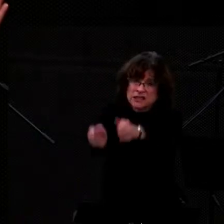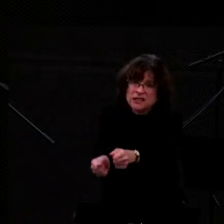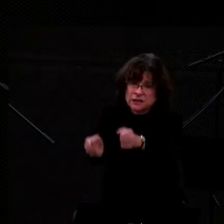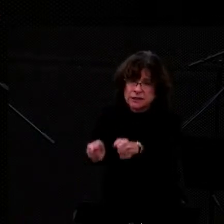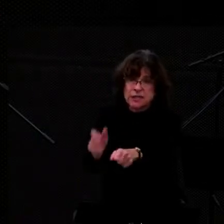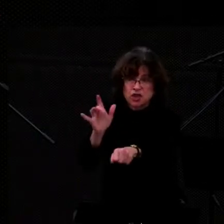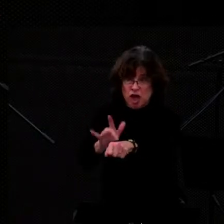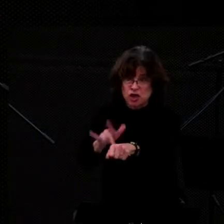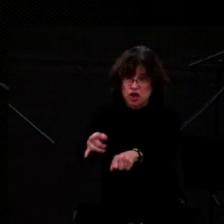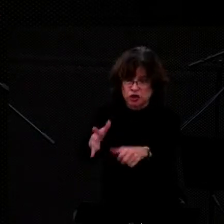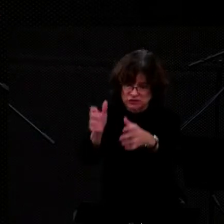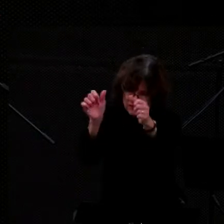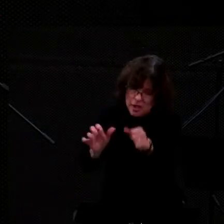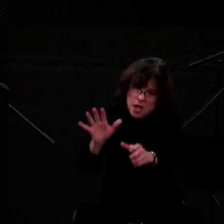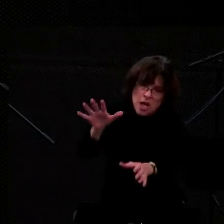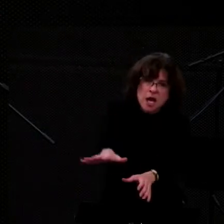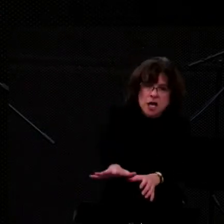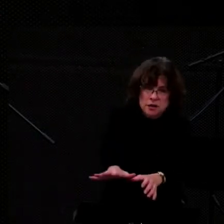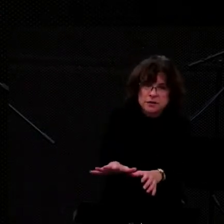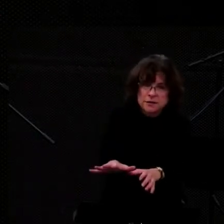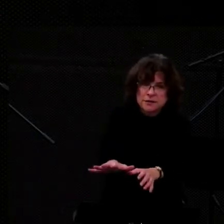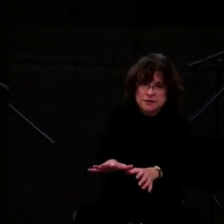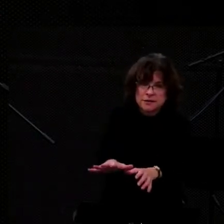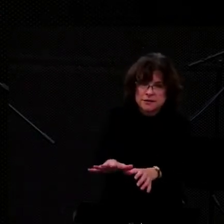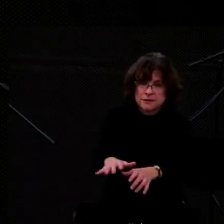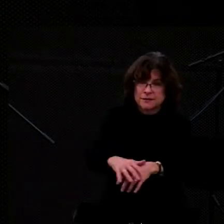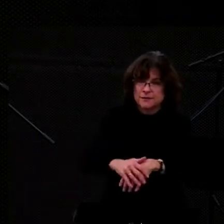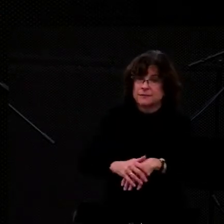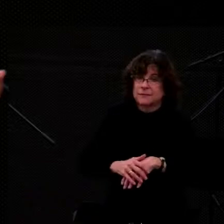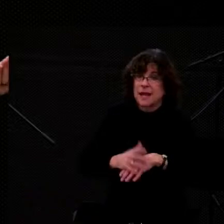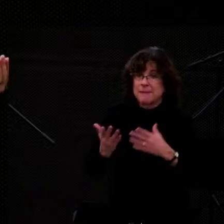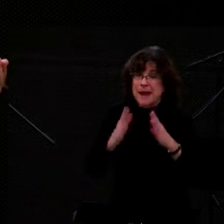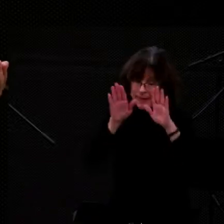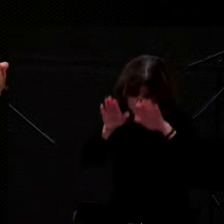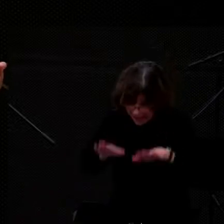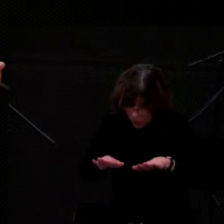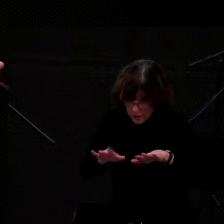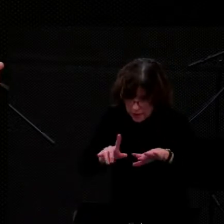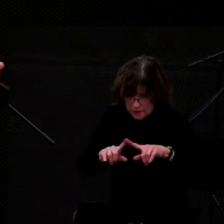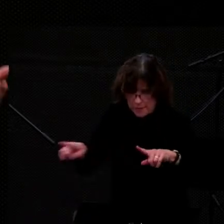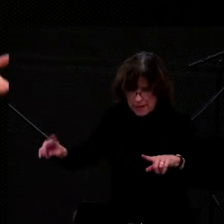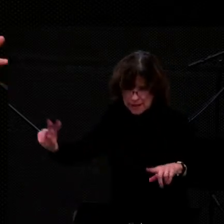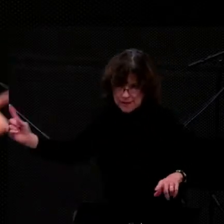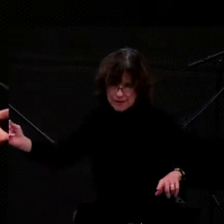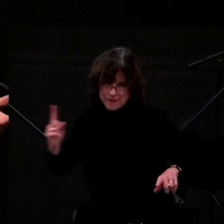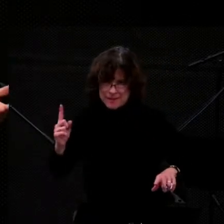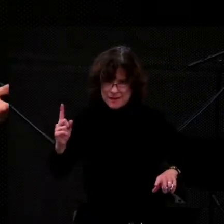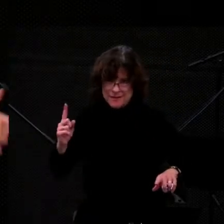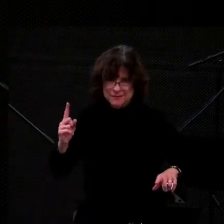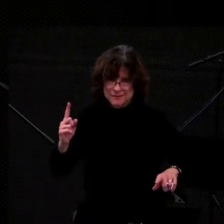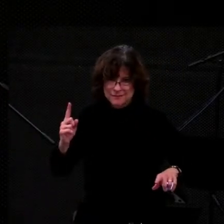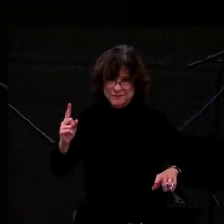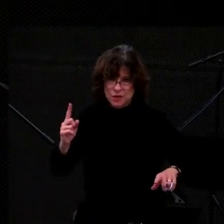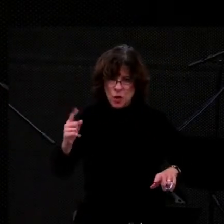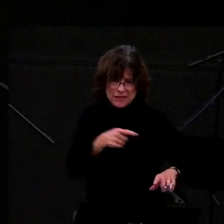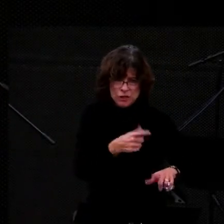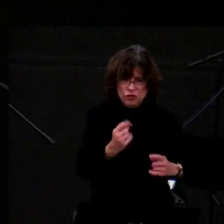he comes and he falls down on the couch, most likely bowing before her, suing for